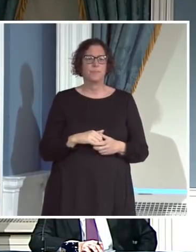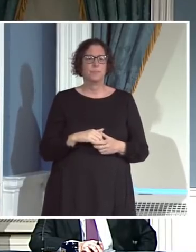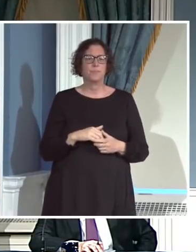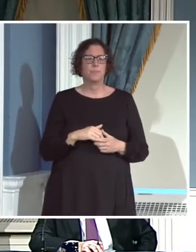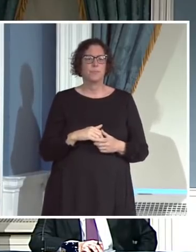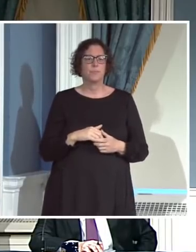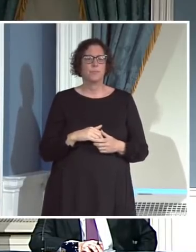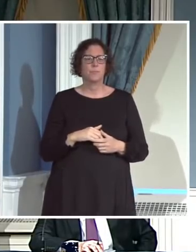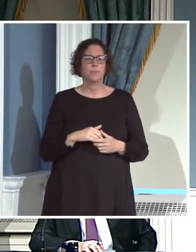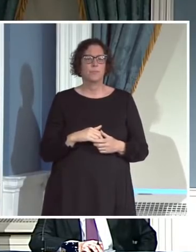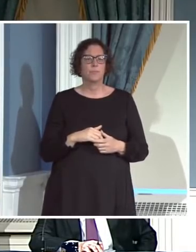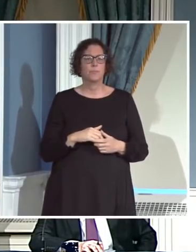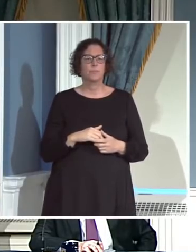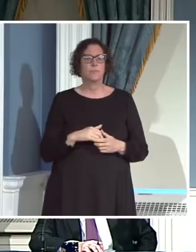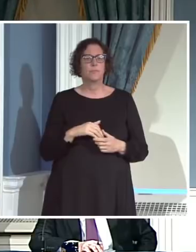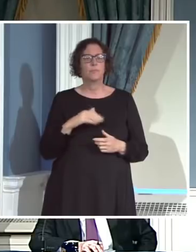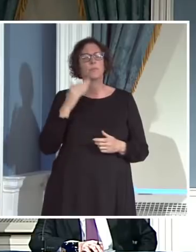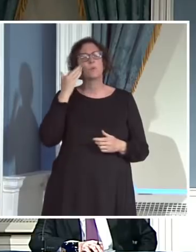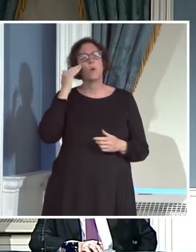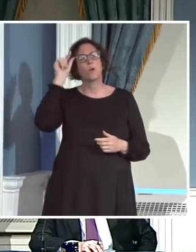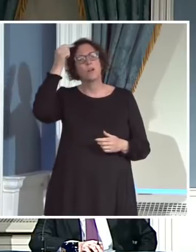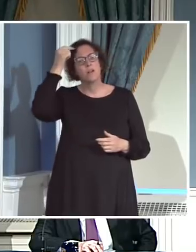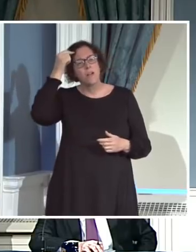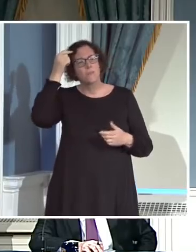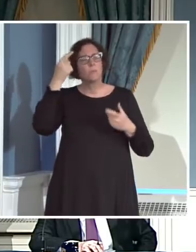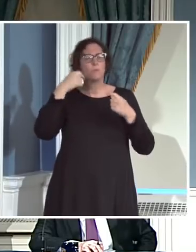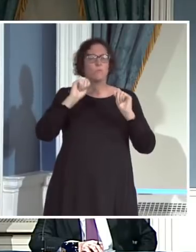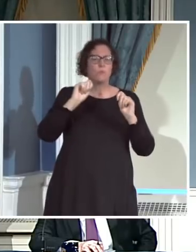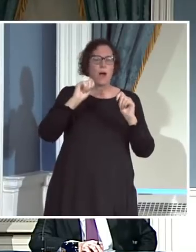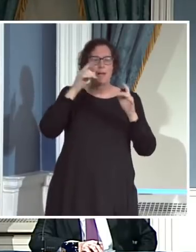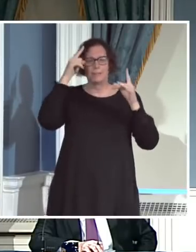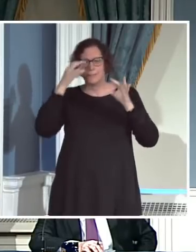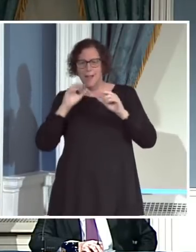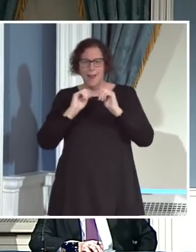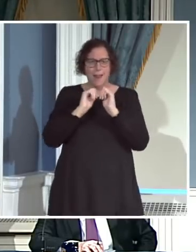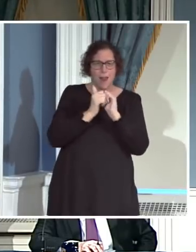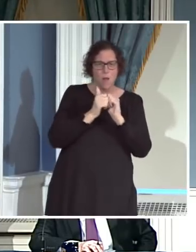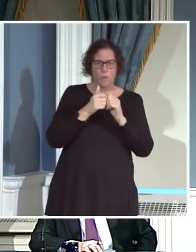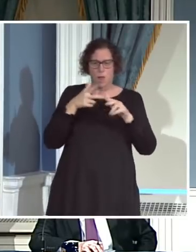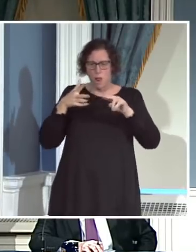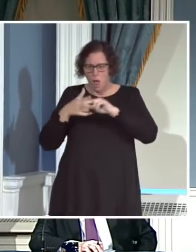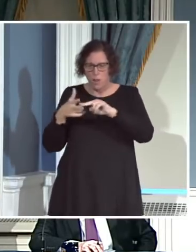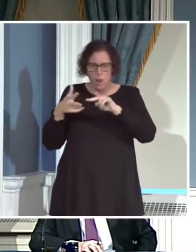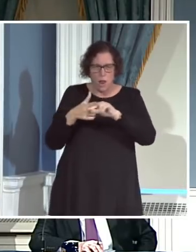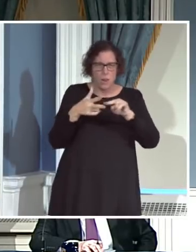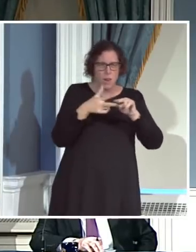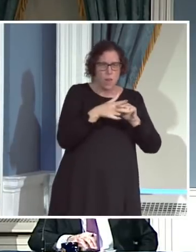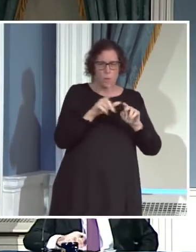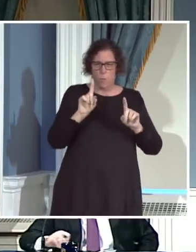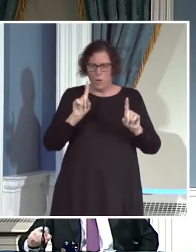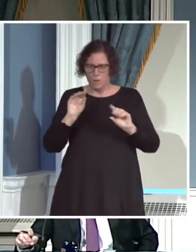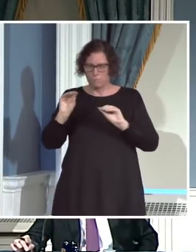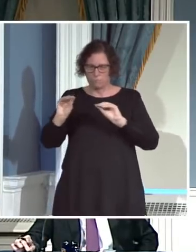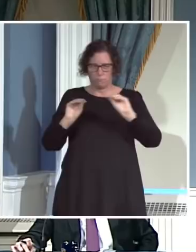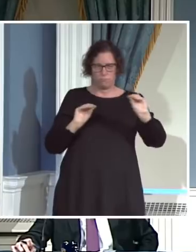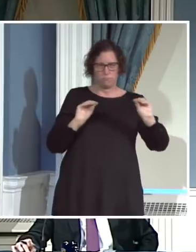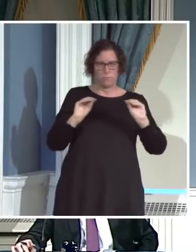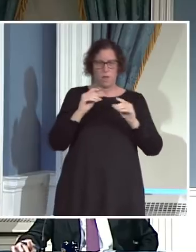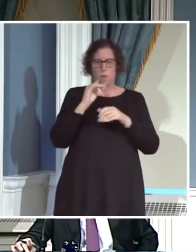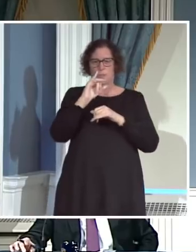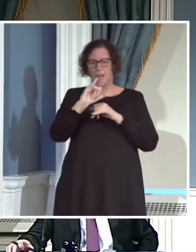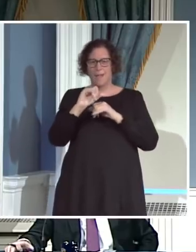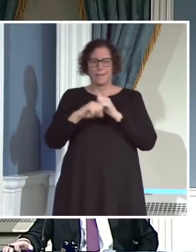power to make cuts as he sees fit throughout the year. I just wanted to get your take on the idea of an adjustable budget and if